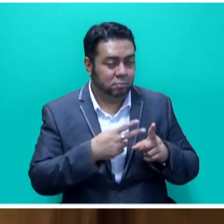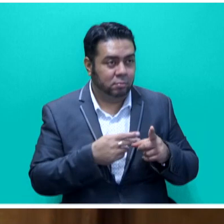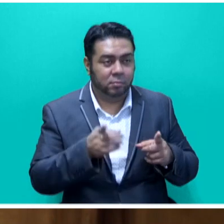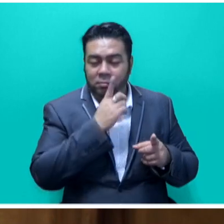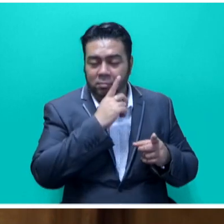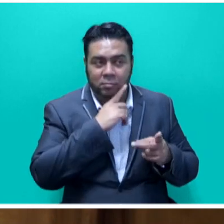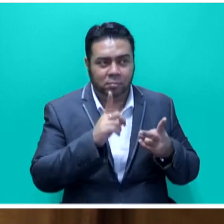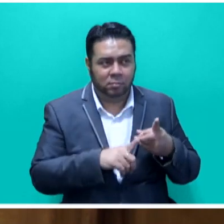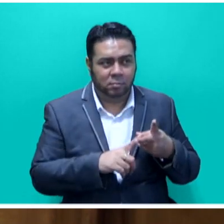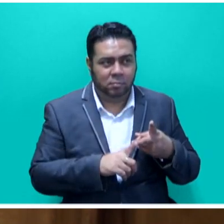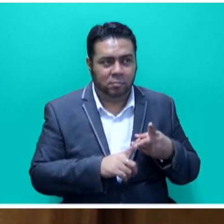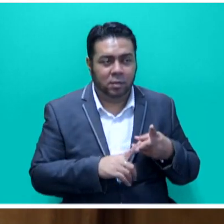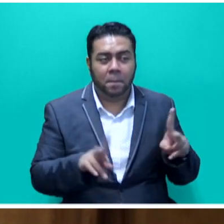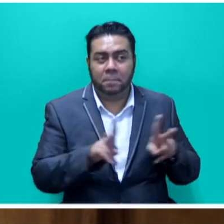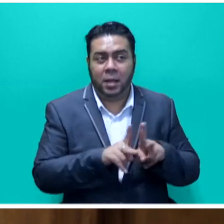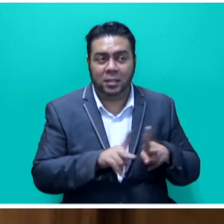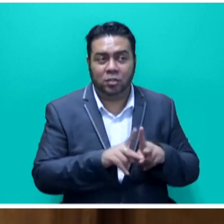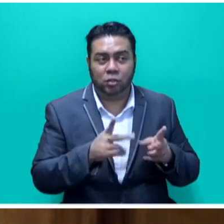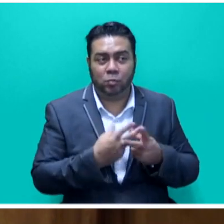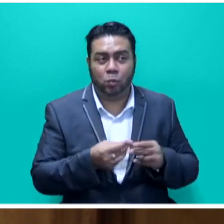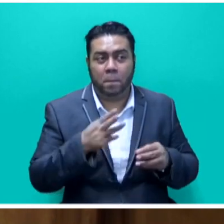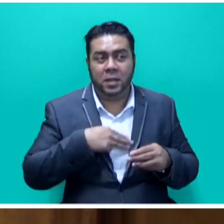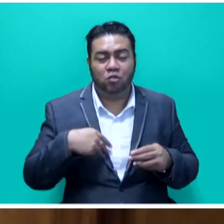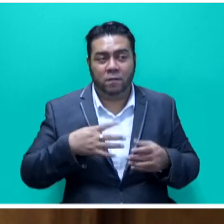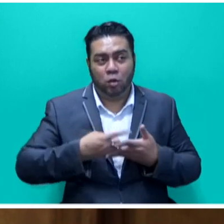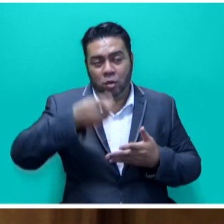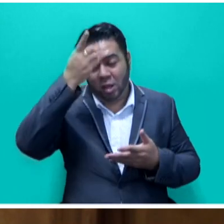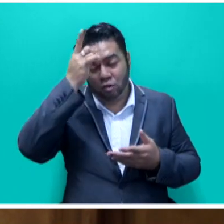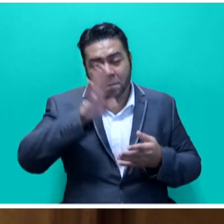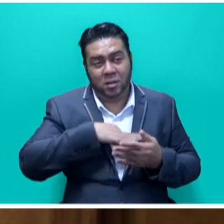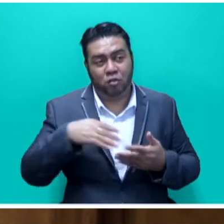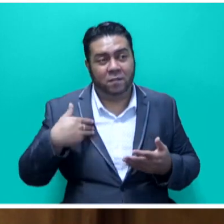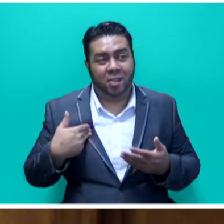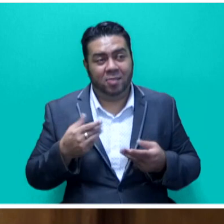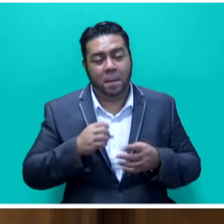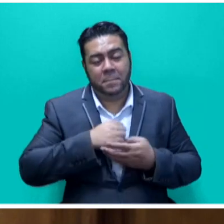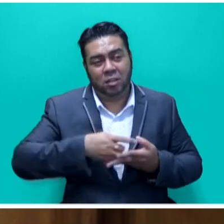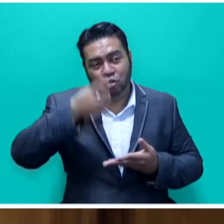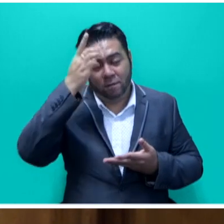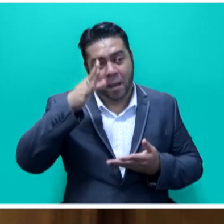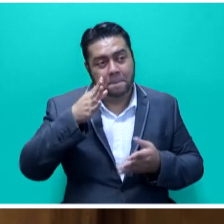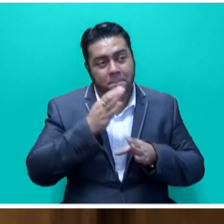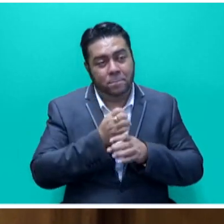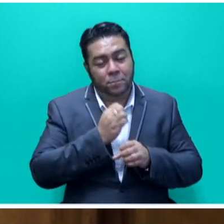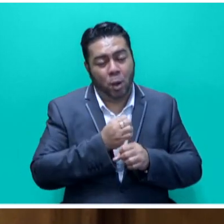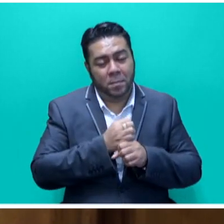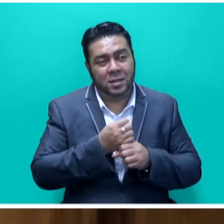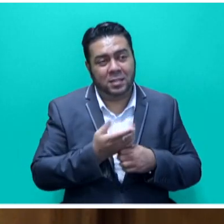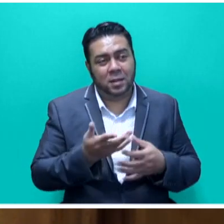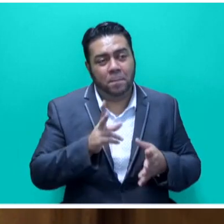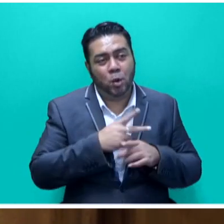Of course, we are doing it with the partnership with the Ministry of Education, Ministry of Health, Ministry of Employment, Productivity and Industrial